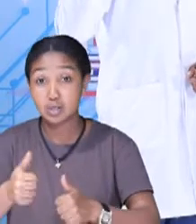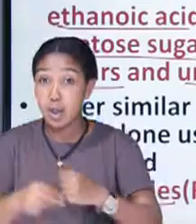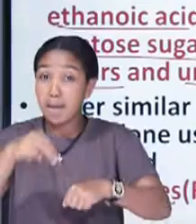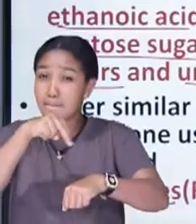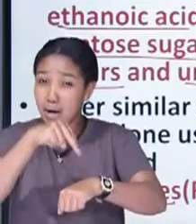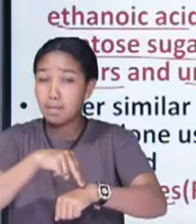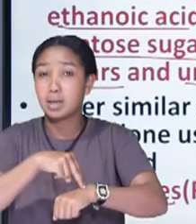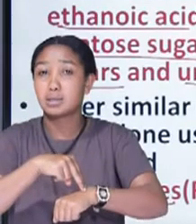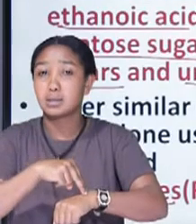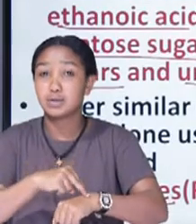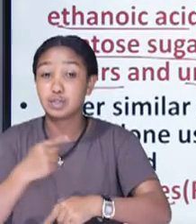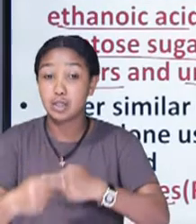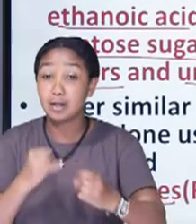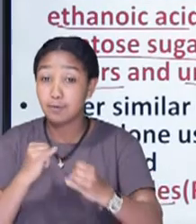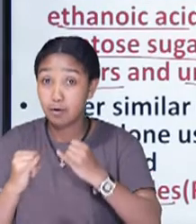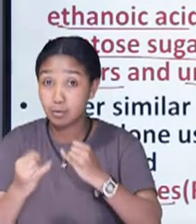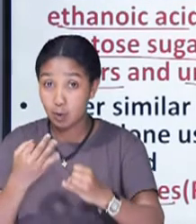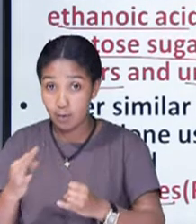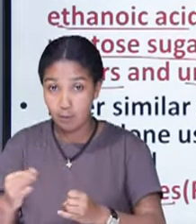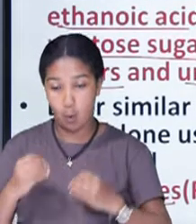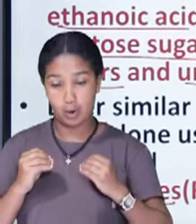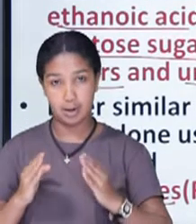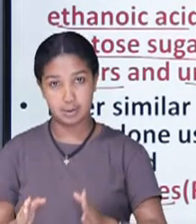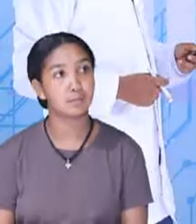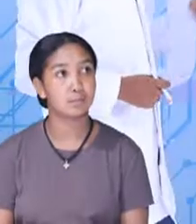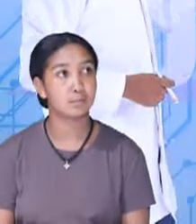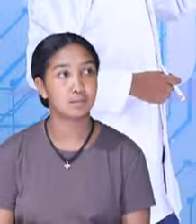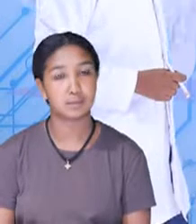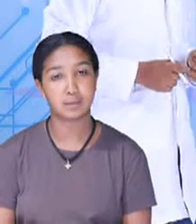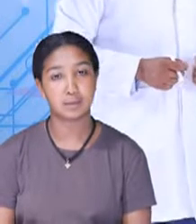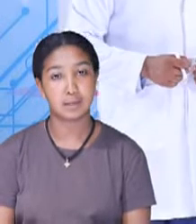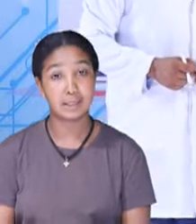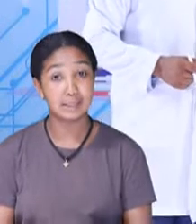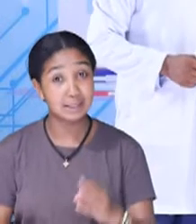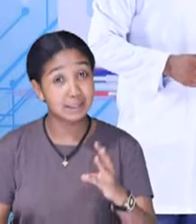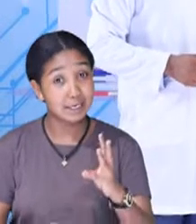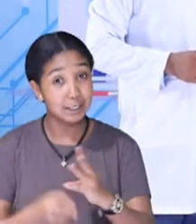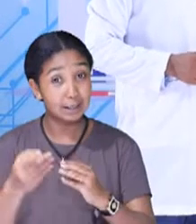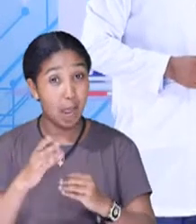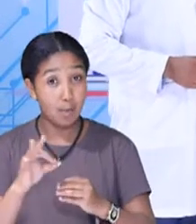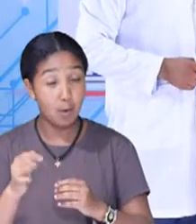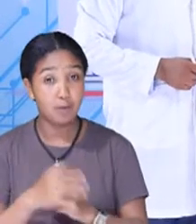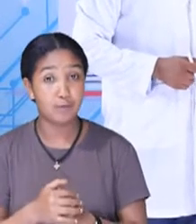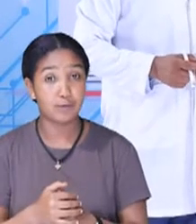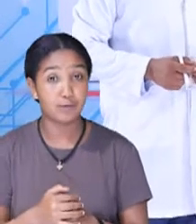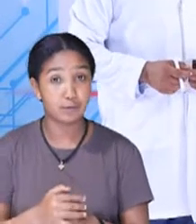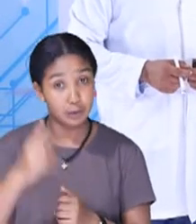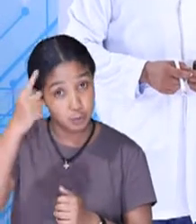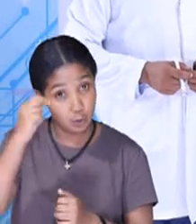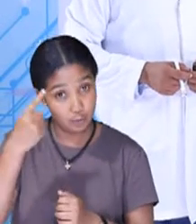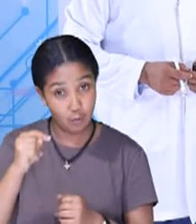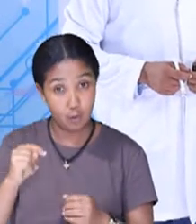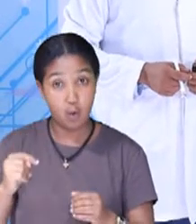stores permanent genetic information of organisms. The sixth type of theory